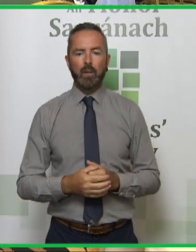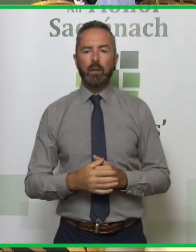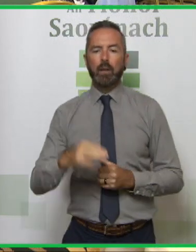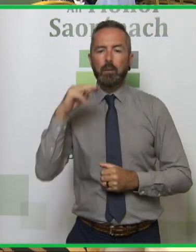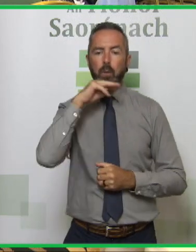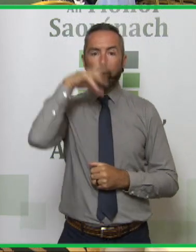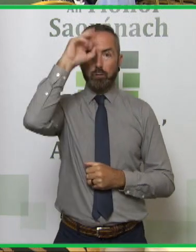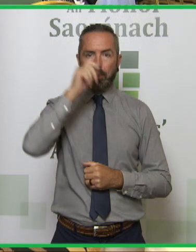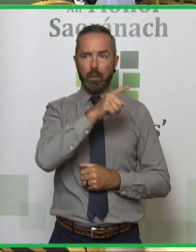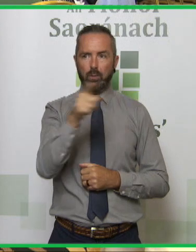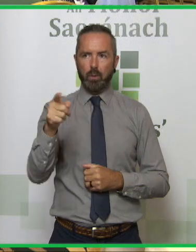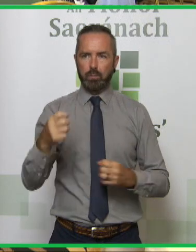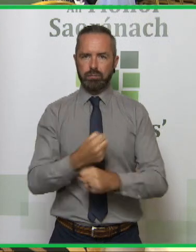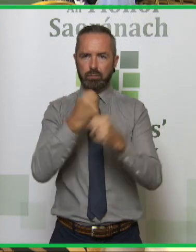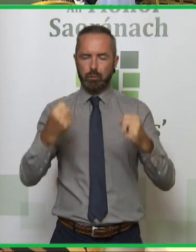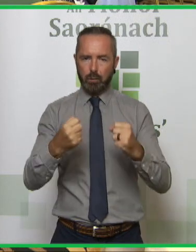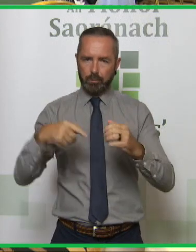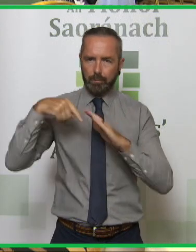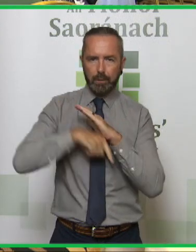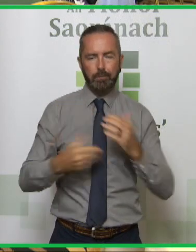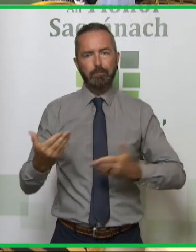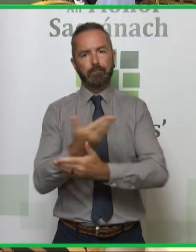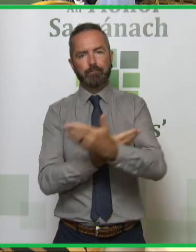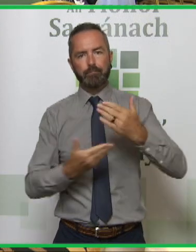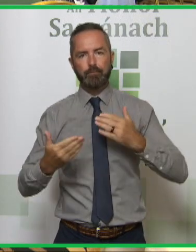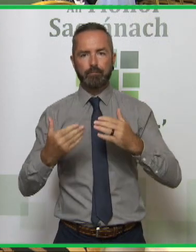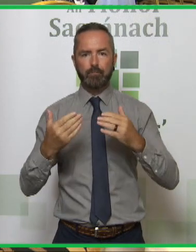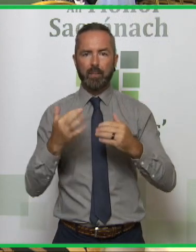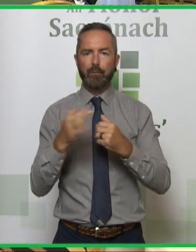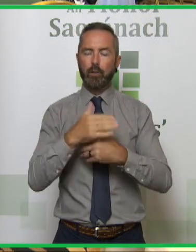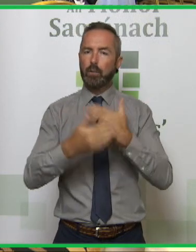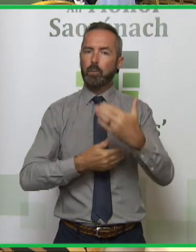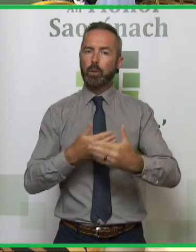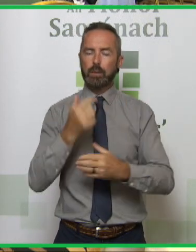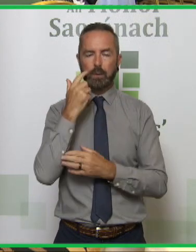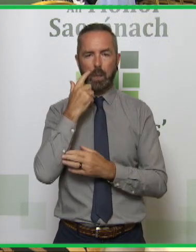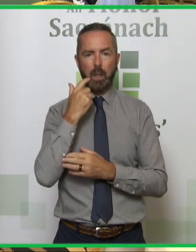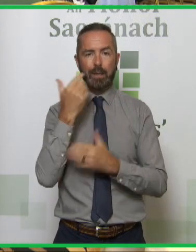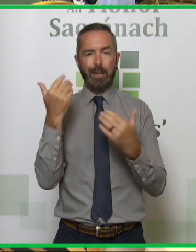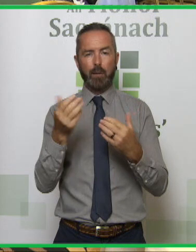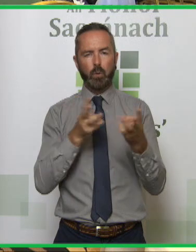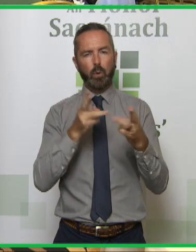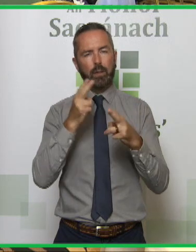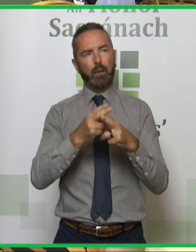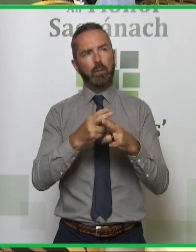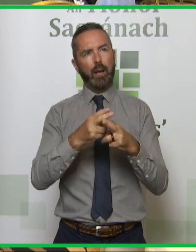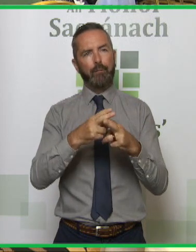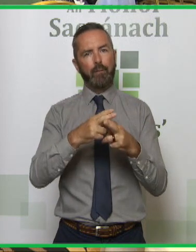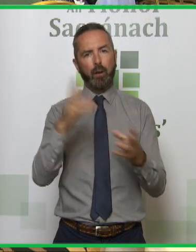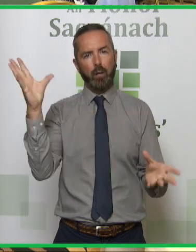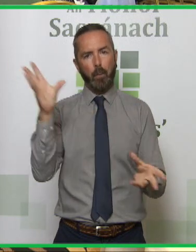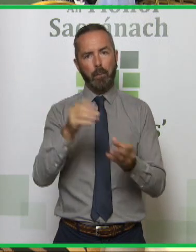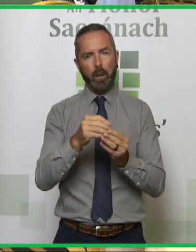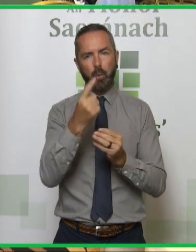thorough engagement. You've given very significant thorough engagement overall to this process. We're just calculating there's been a combined